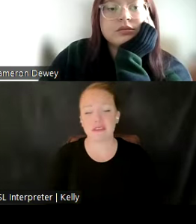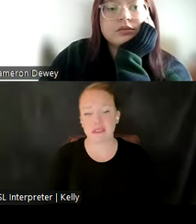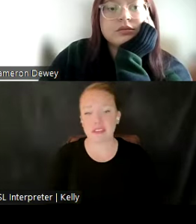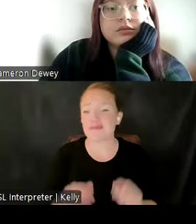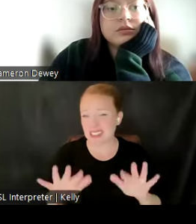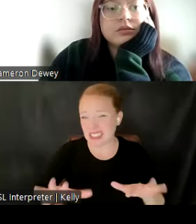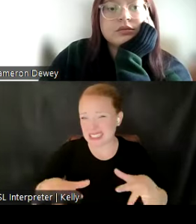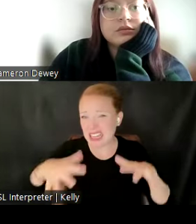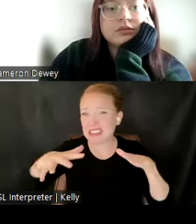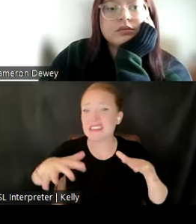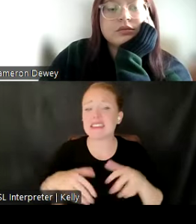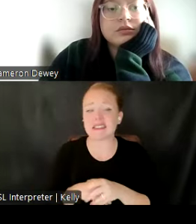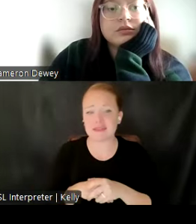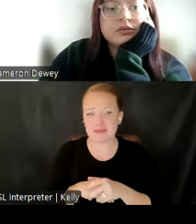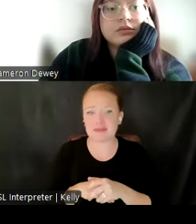anxiety,